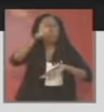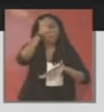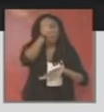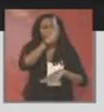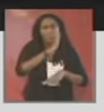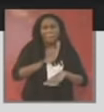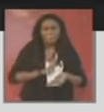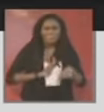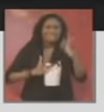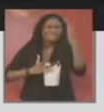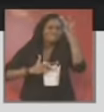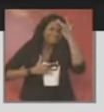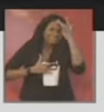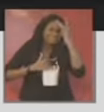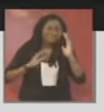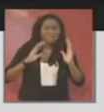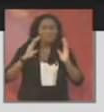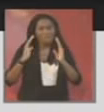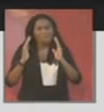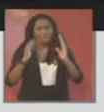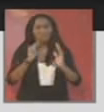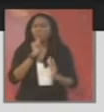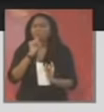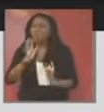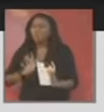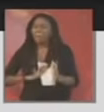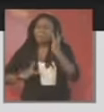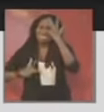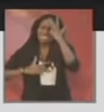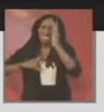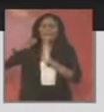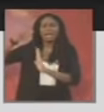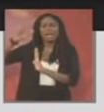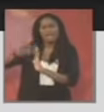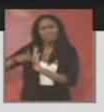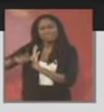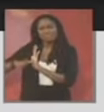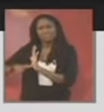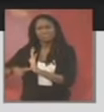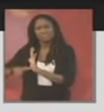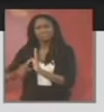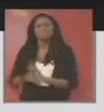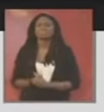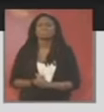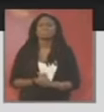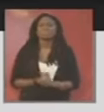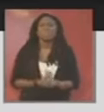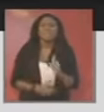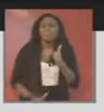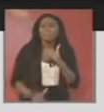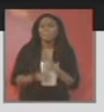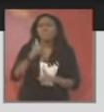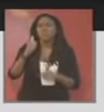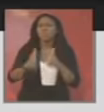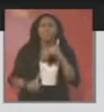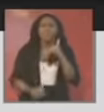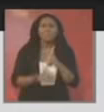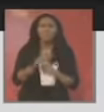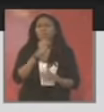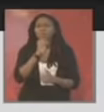54% male as opposed to 46% female, and the majority of the cases belonging to that 25